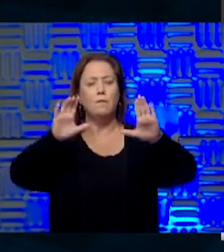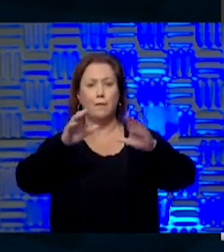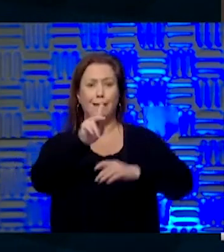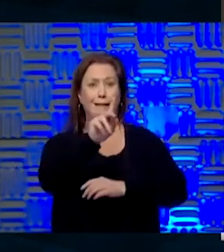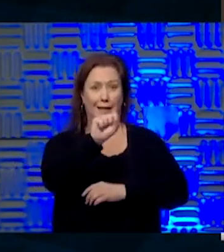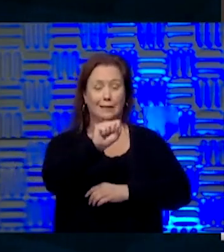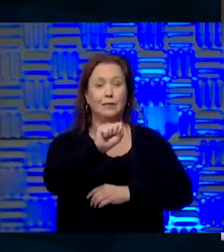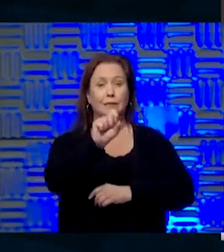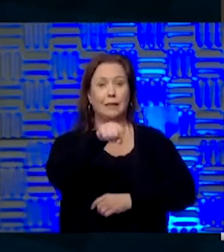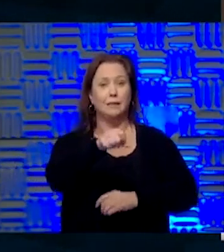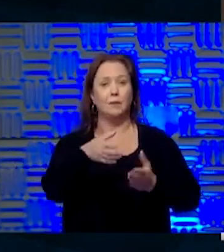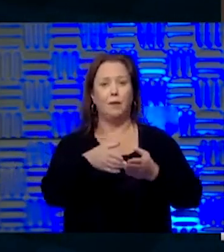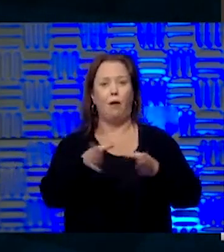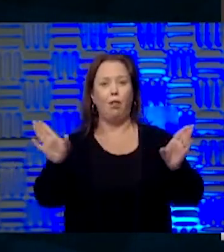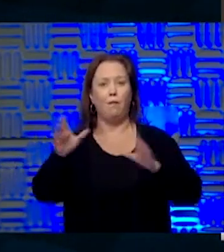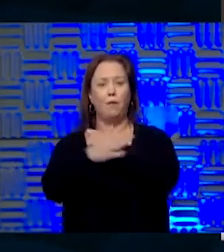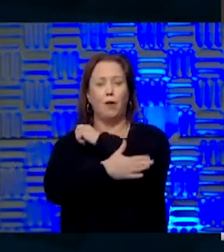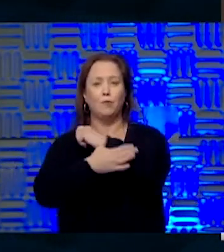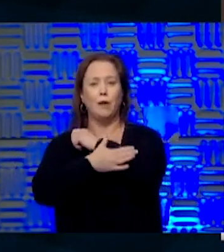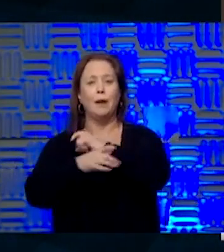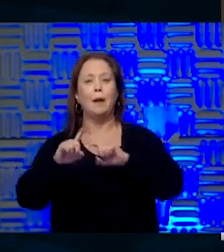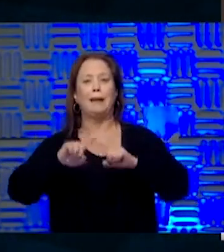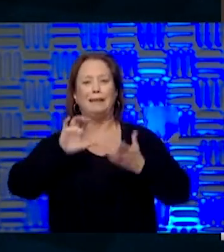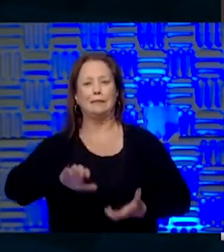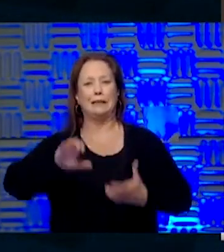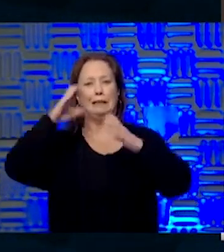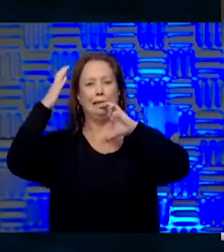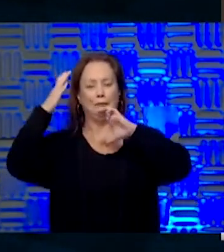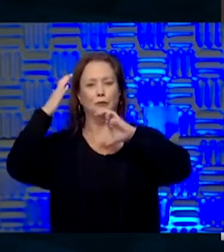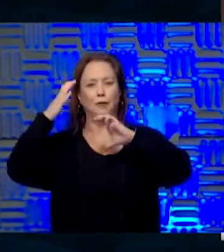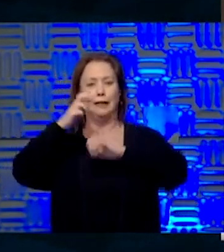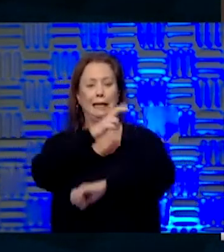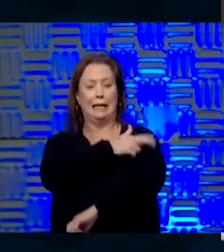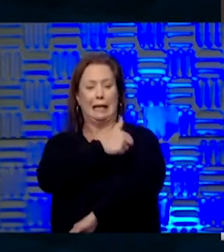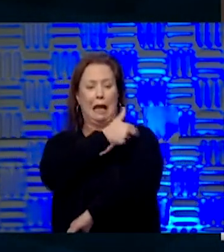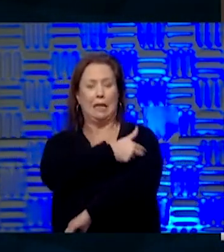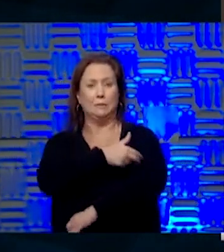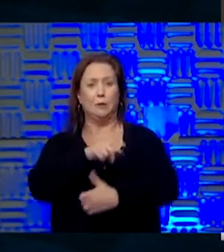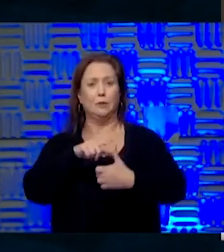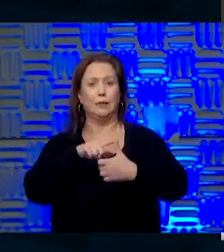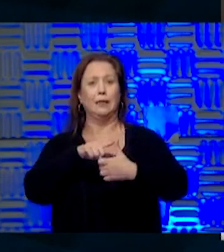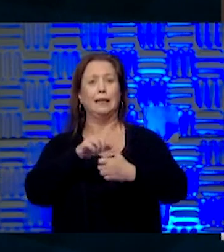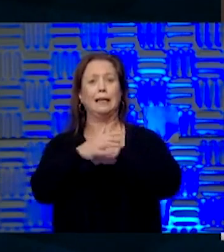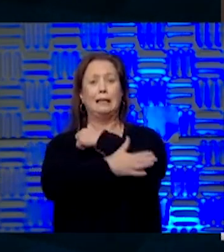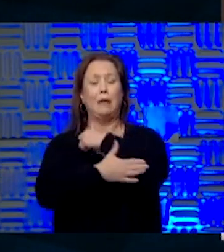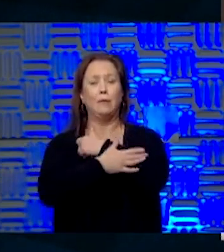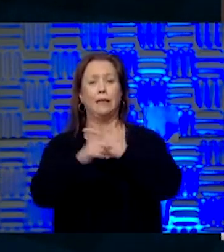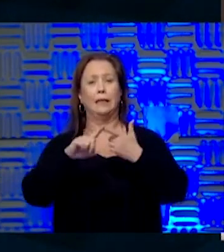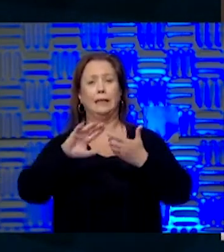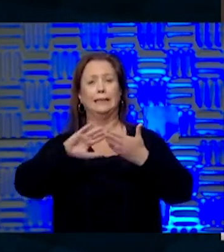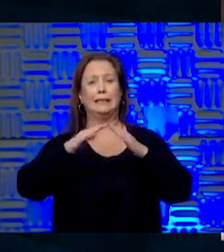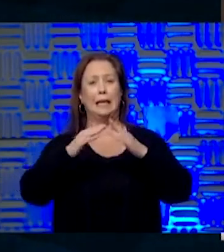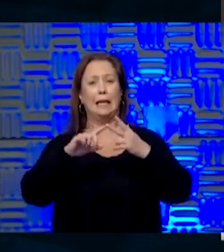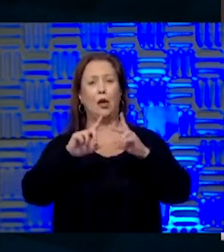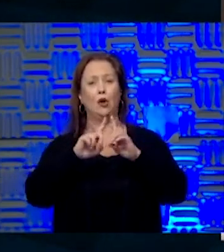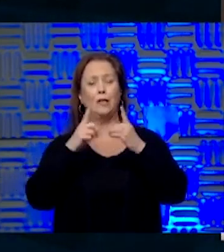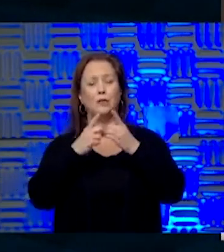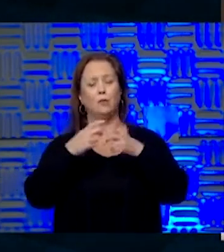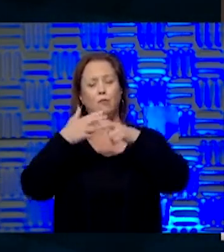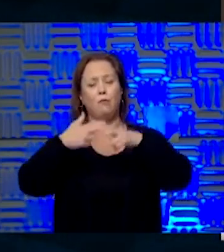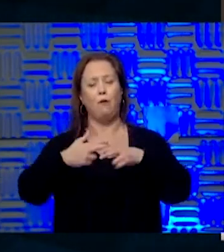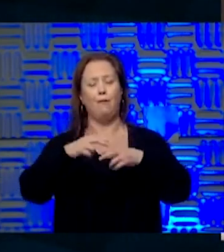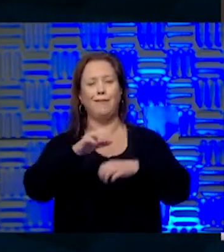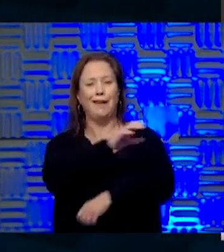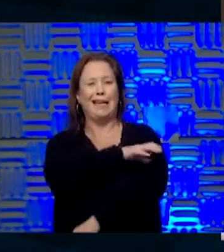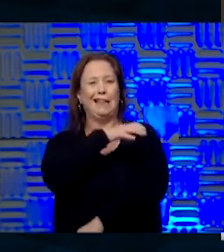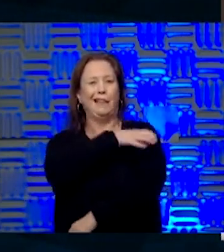country. But we had a glitch. Hospitals that were county, city, or district were considered political subdivisions and